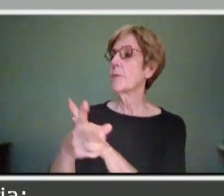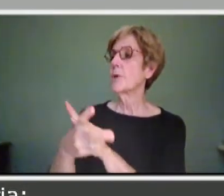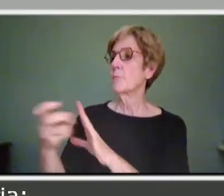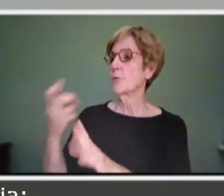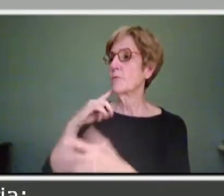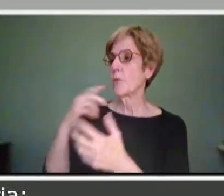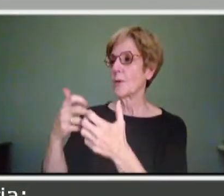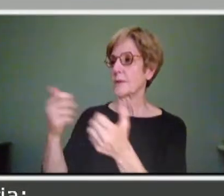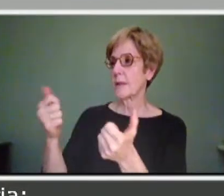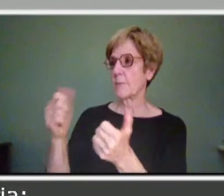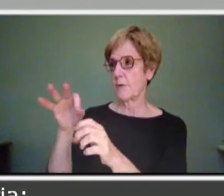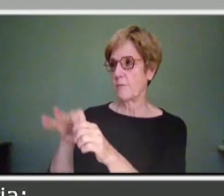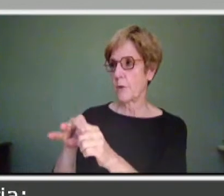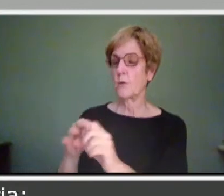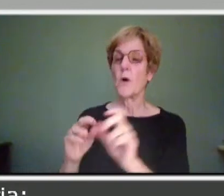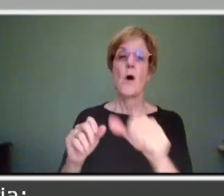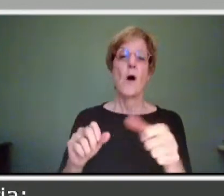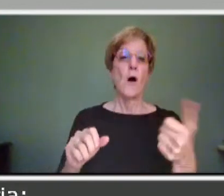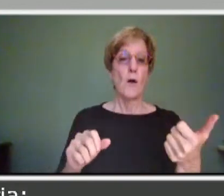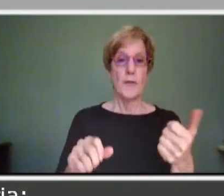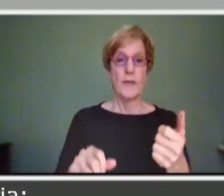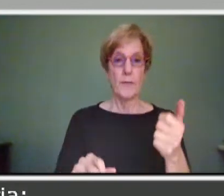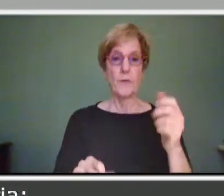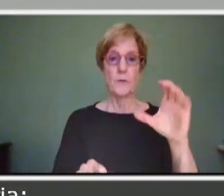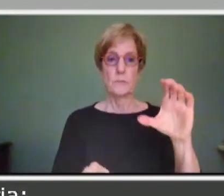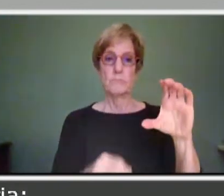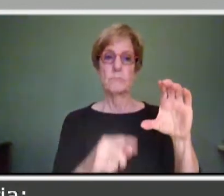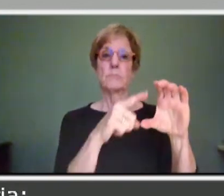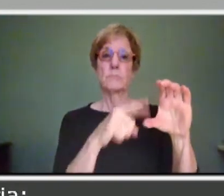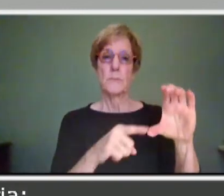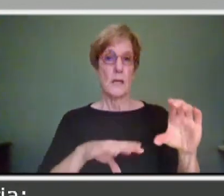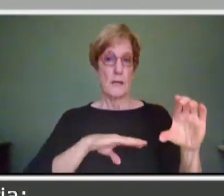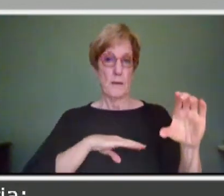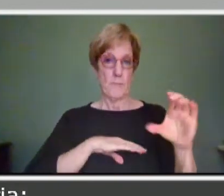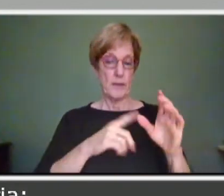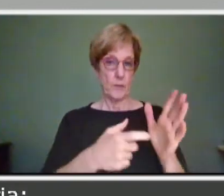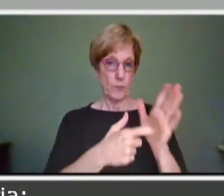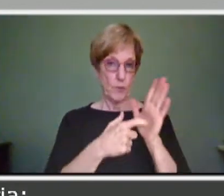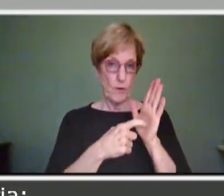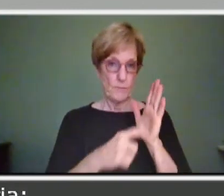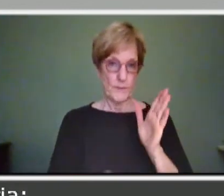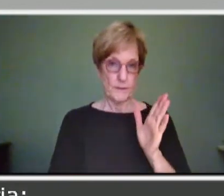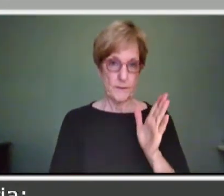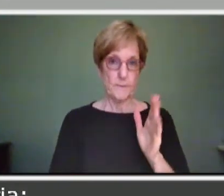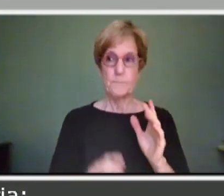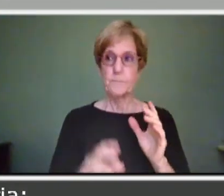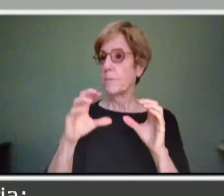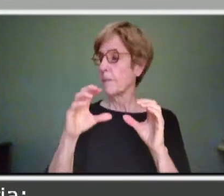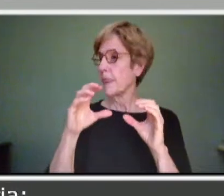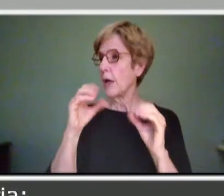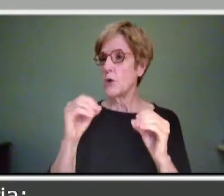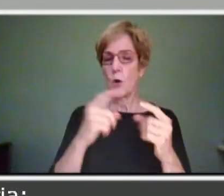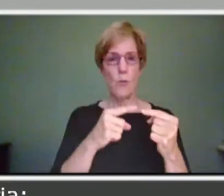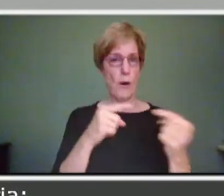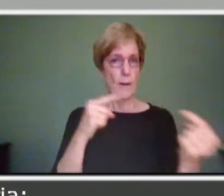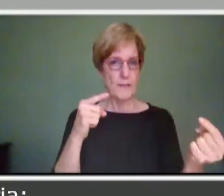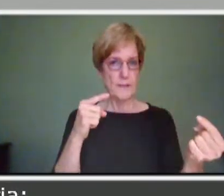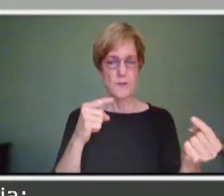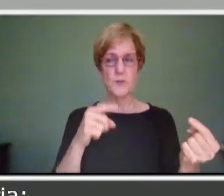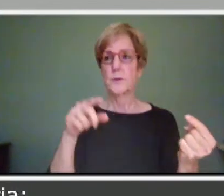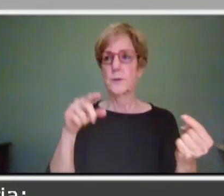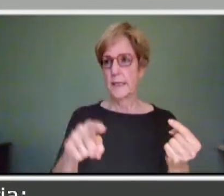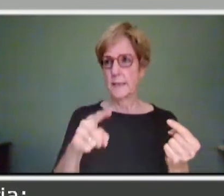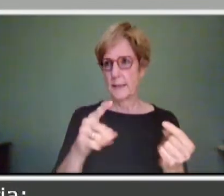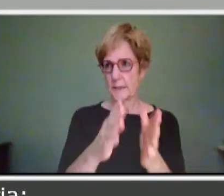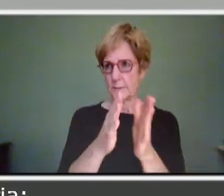that all the other petitions meet the following criteria. There was no opposition in the petition to